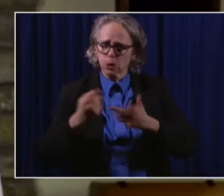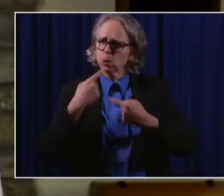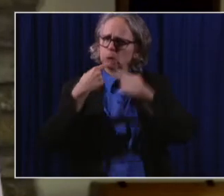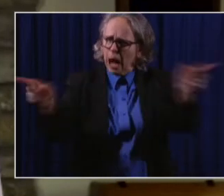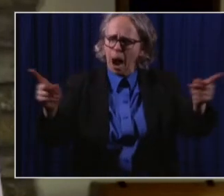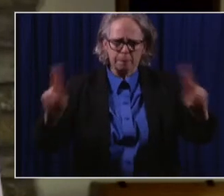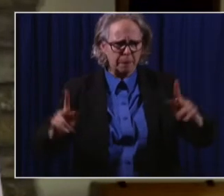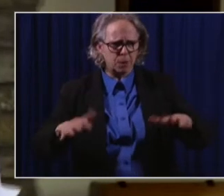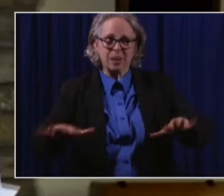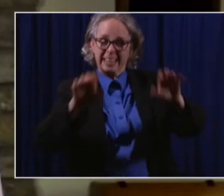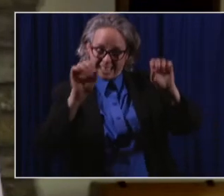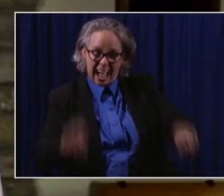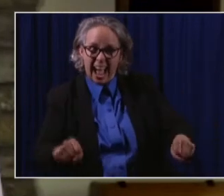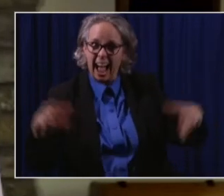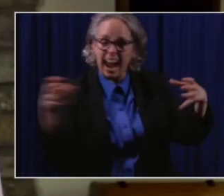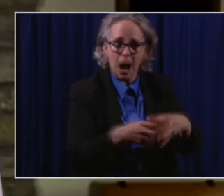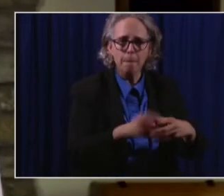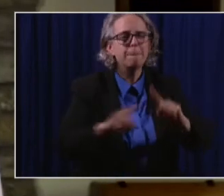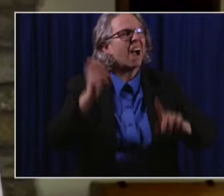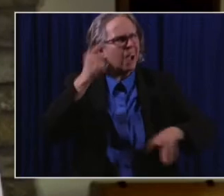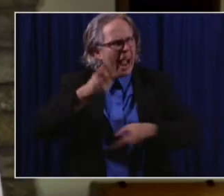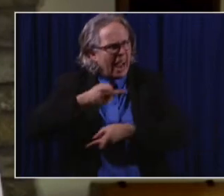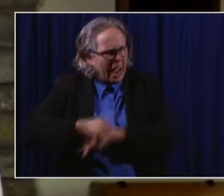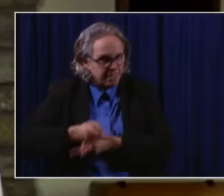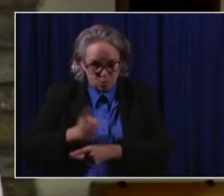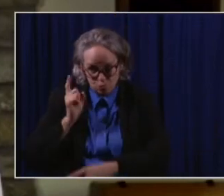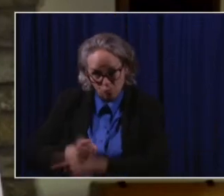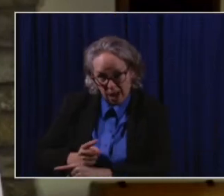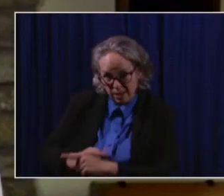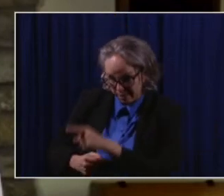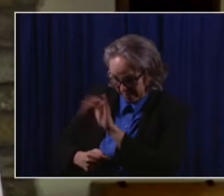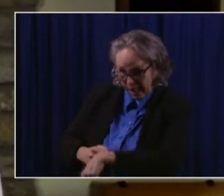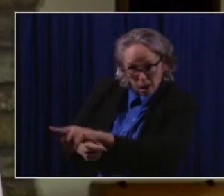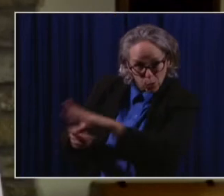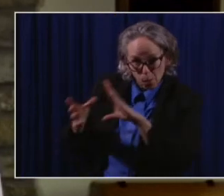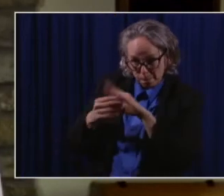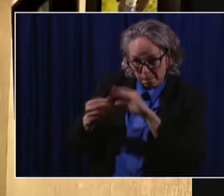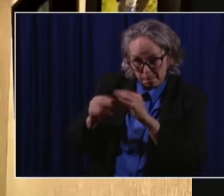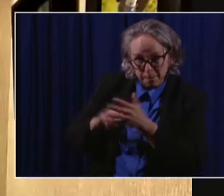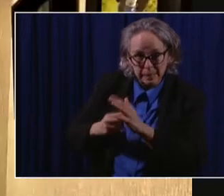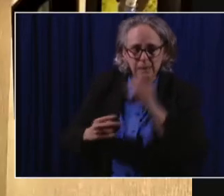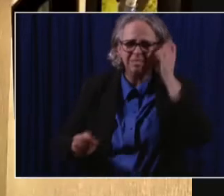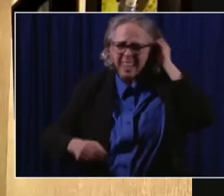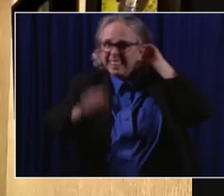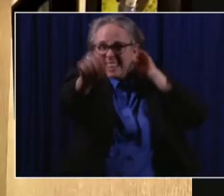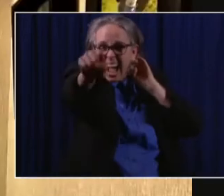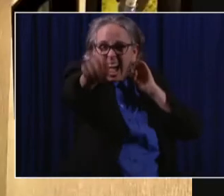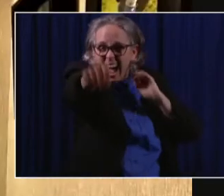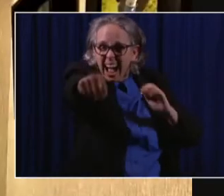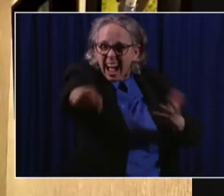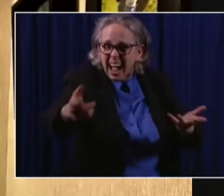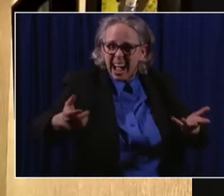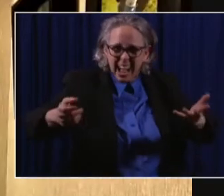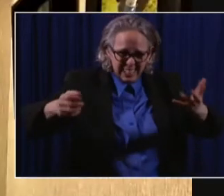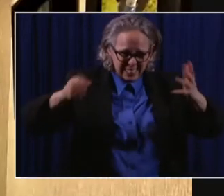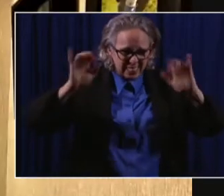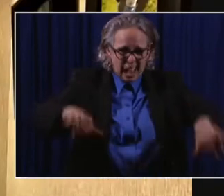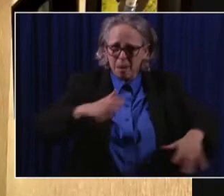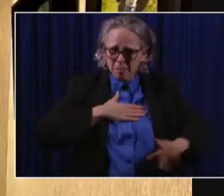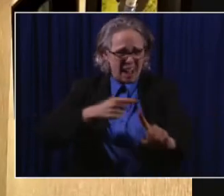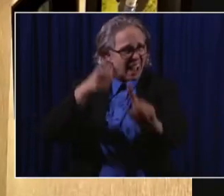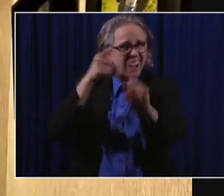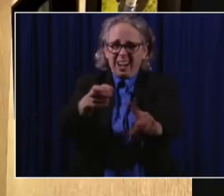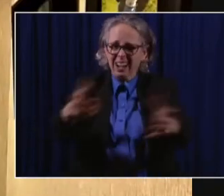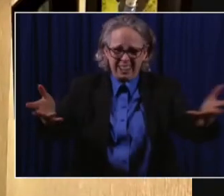really careful. Is that kind of your bottom line? Yeah, that's the message. I think, it's a harm reduction mentality.